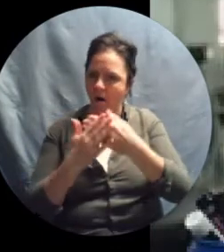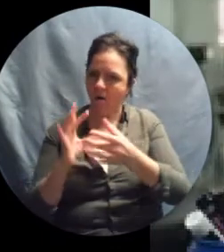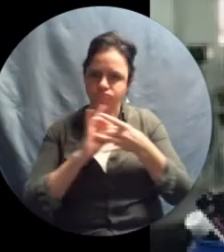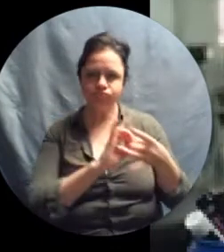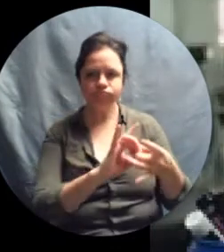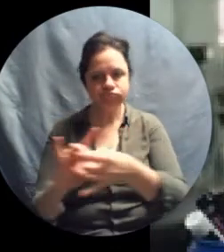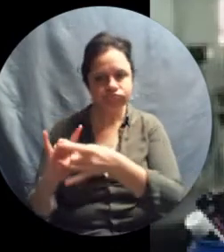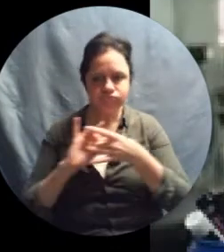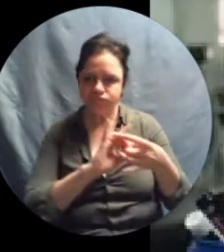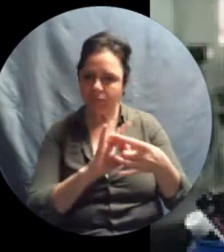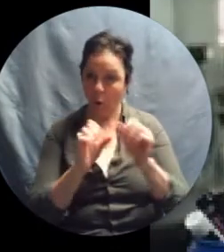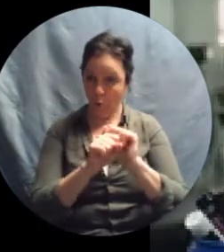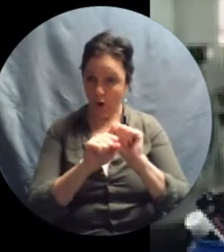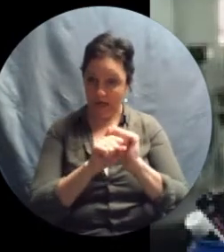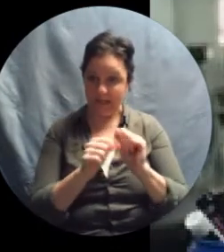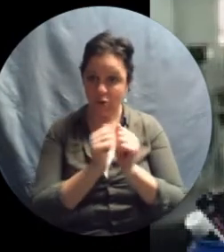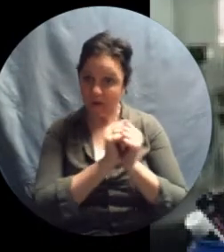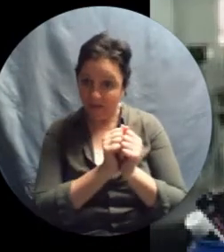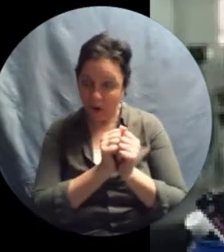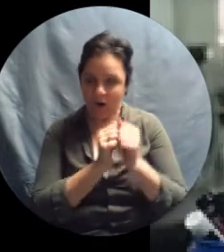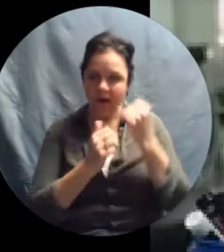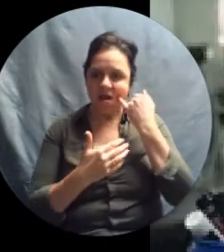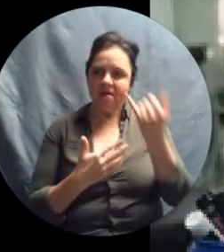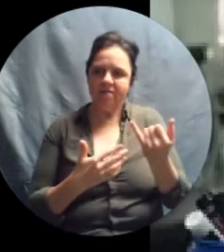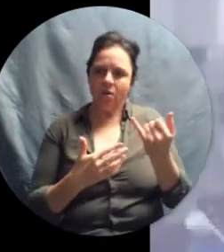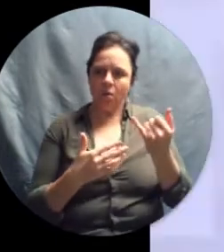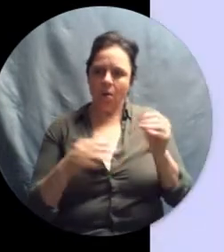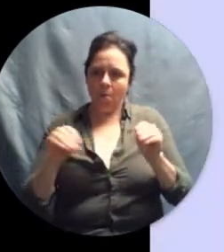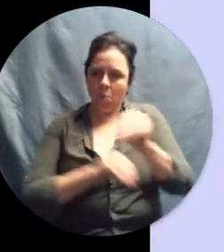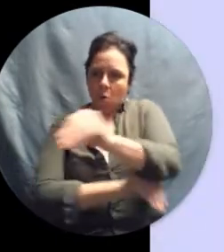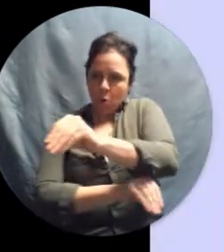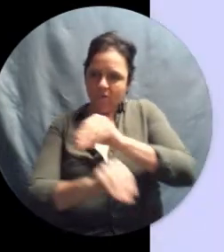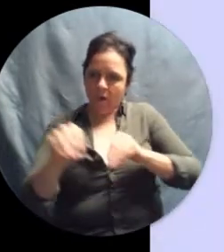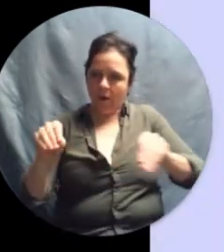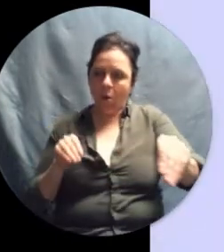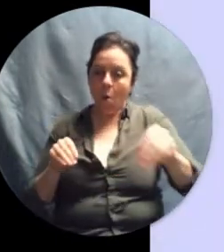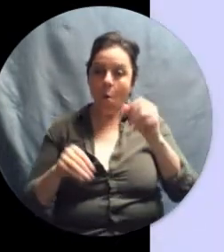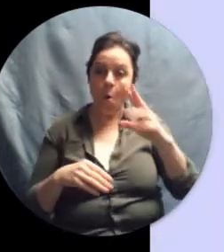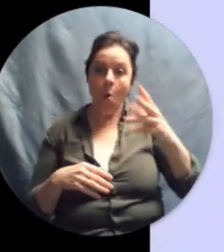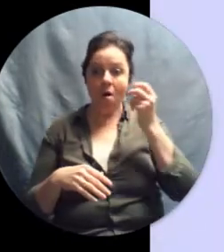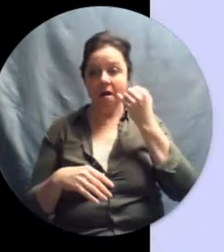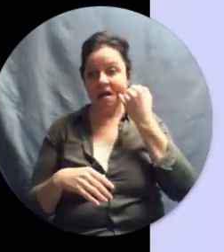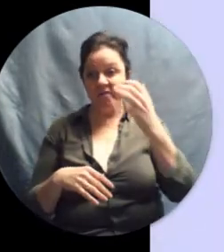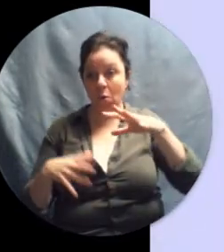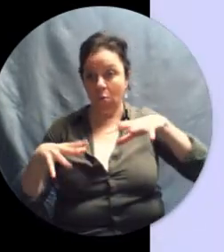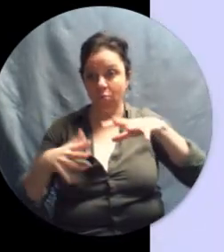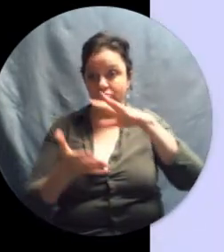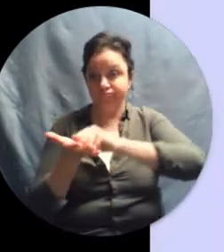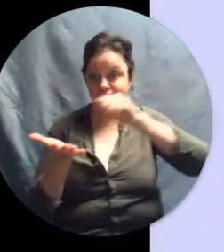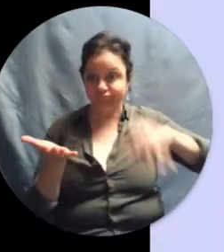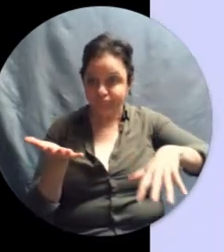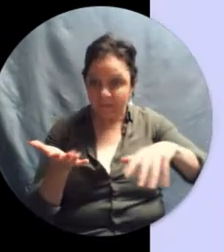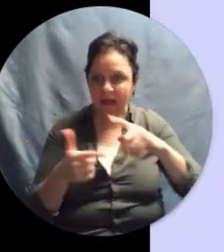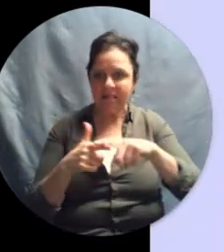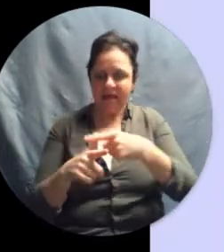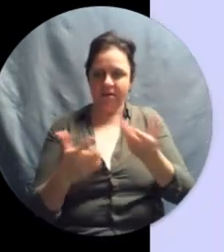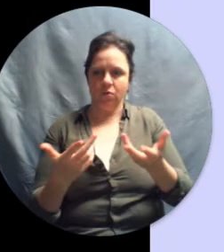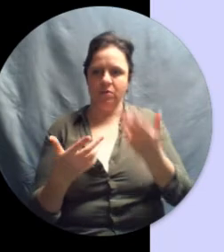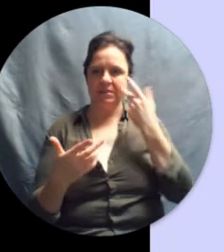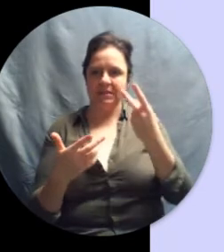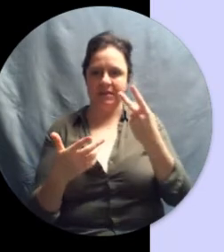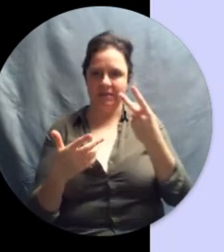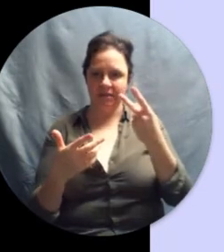working. When the habitats are rearranged or when they're fragmented up, then we see disruptions in food webs and food chains and all different types of